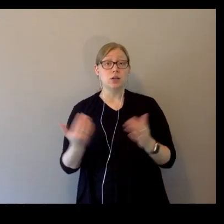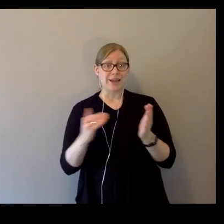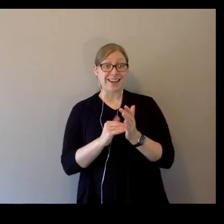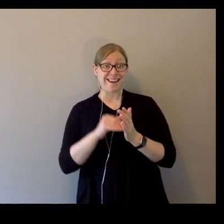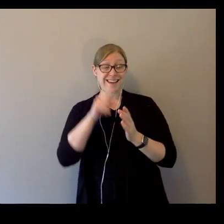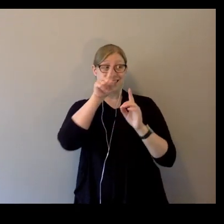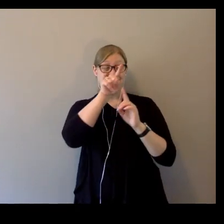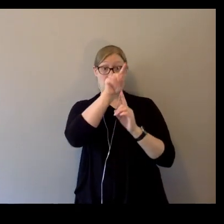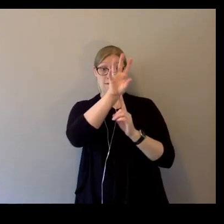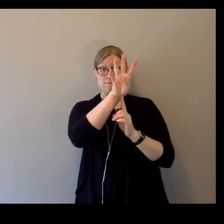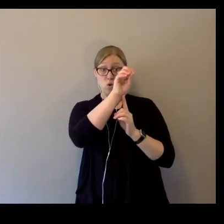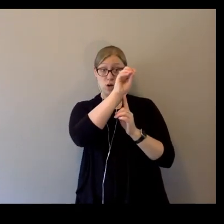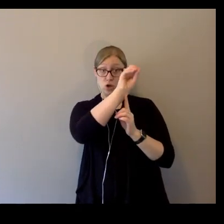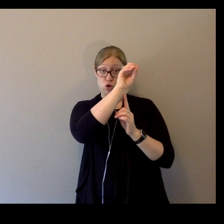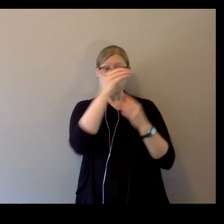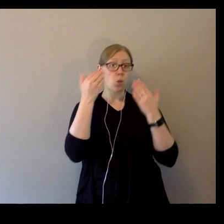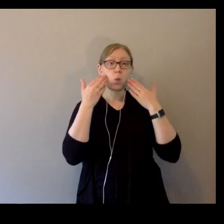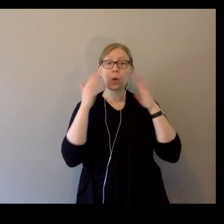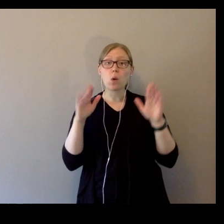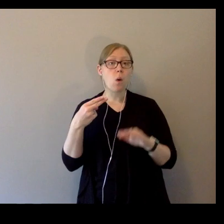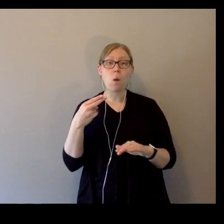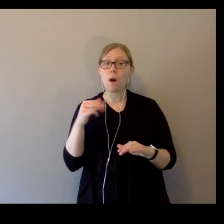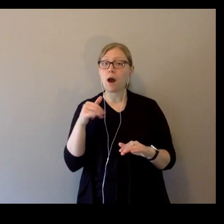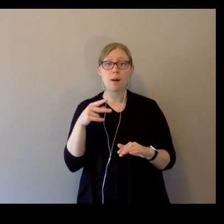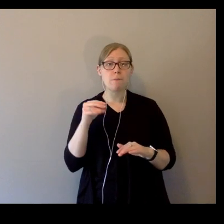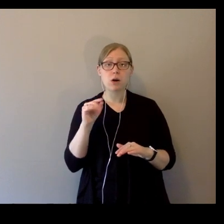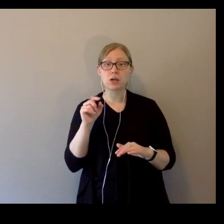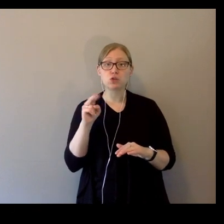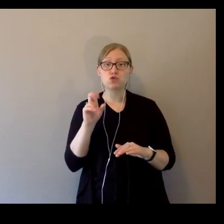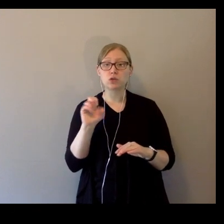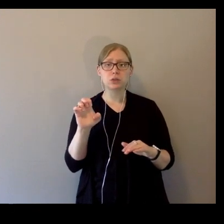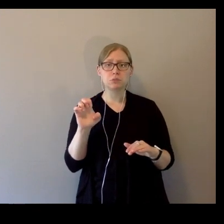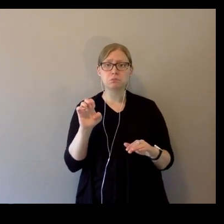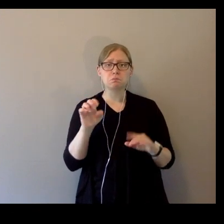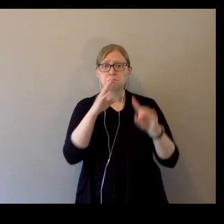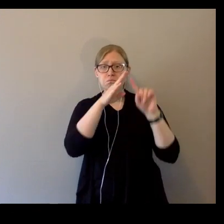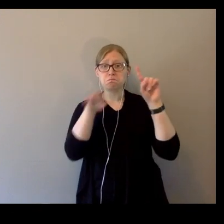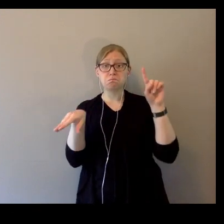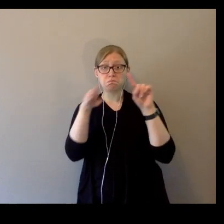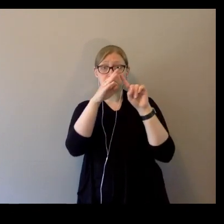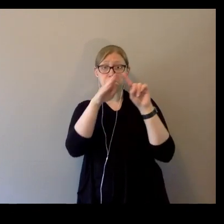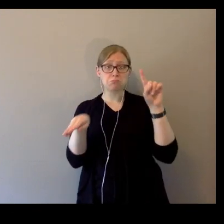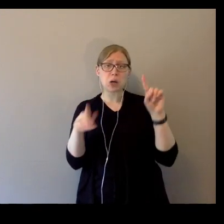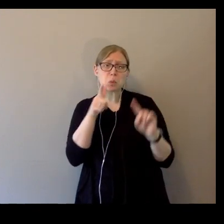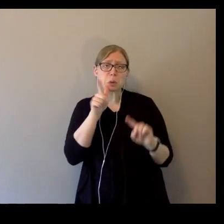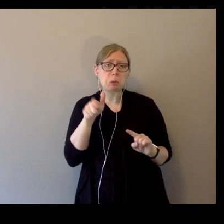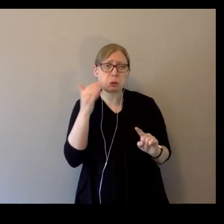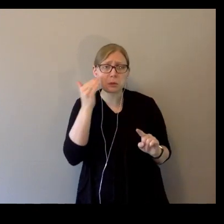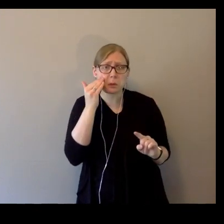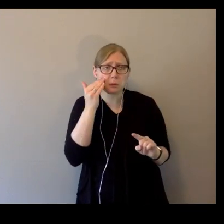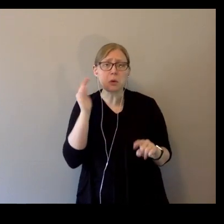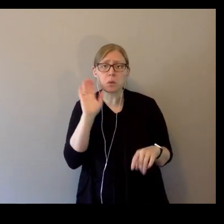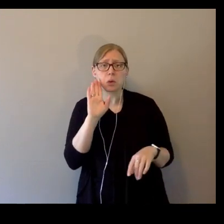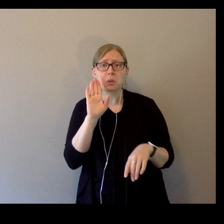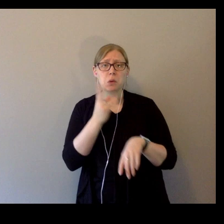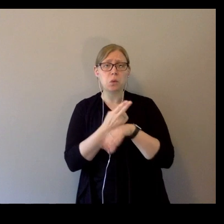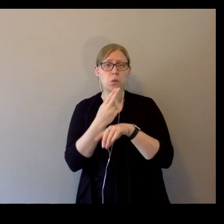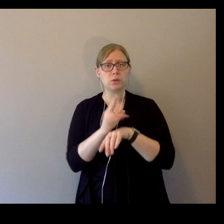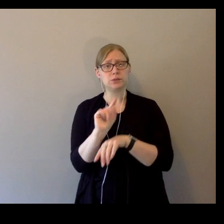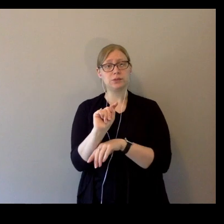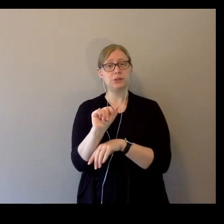the hypotenuse, and we don't need to know it. So we're going to use tangent. So we're going to say, okay, we have